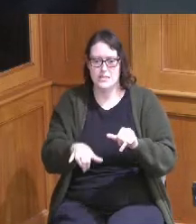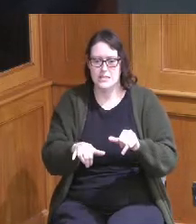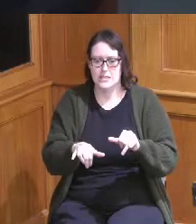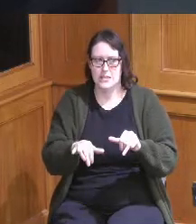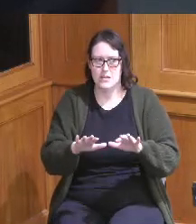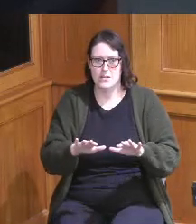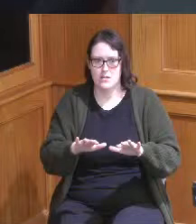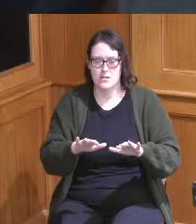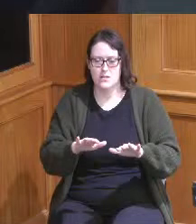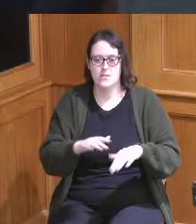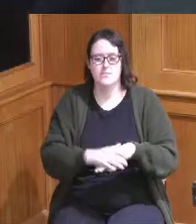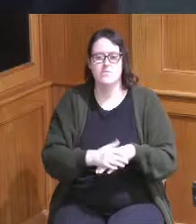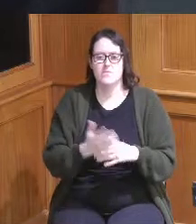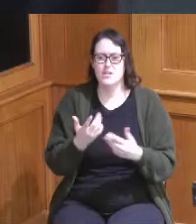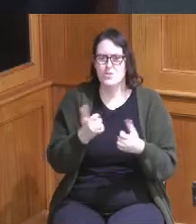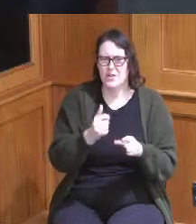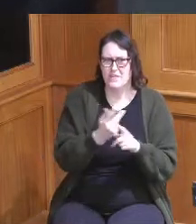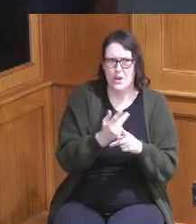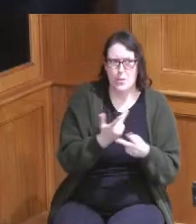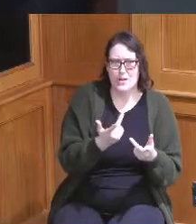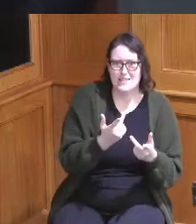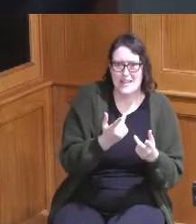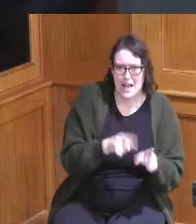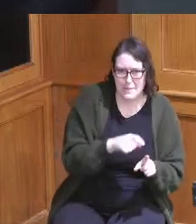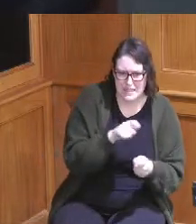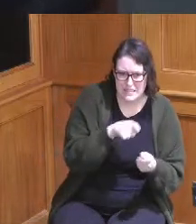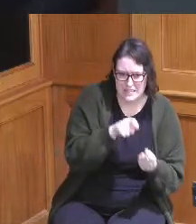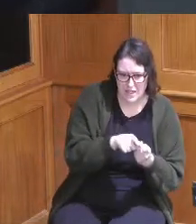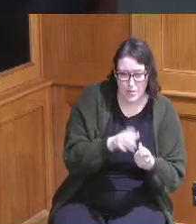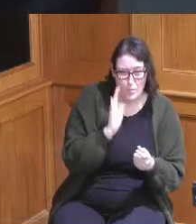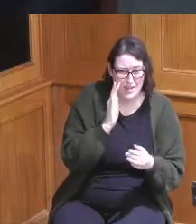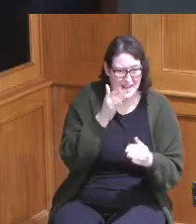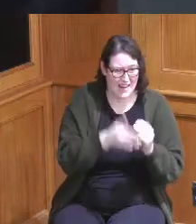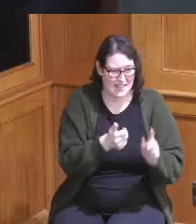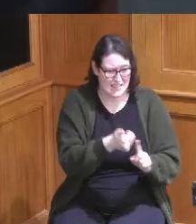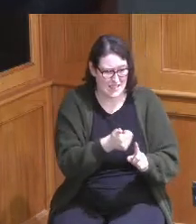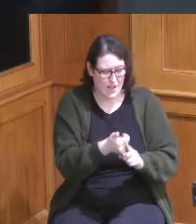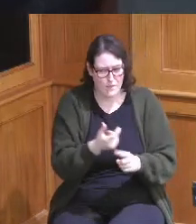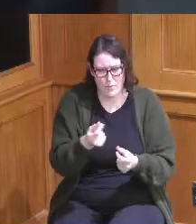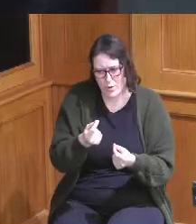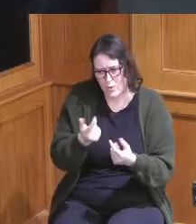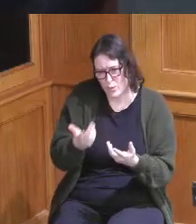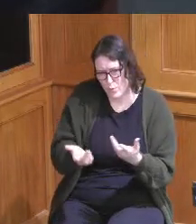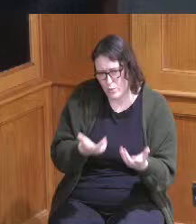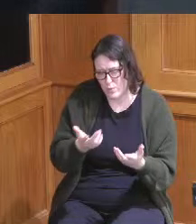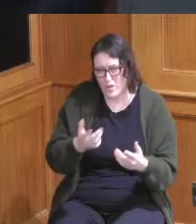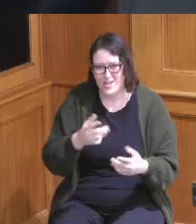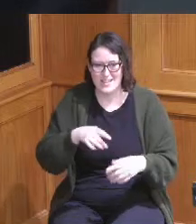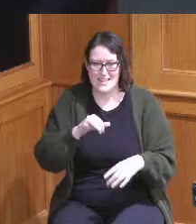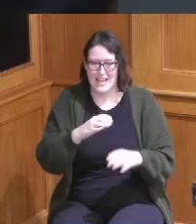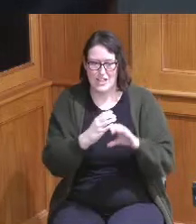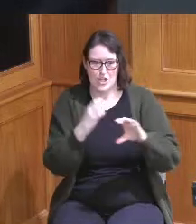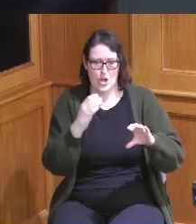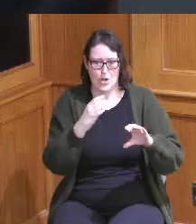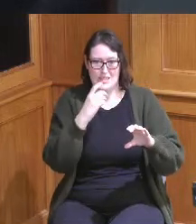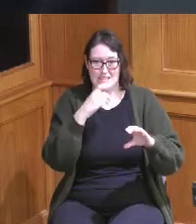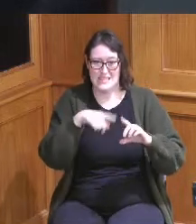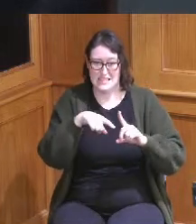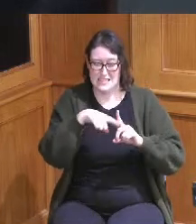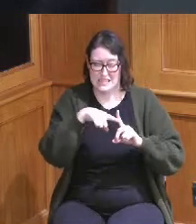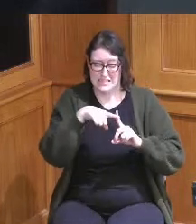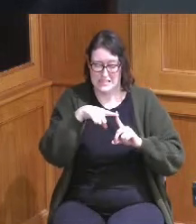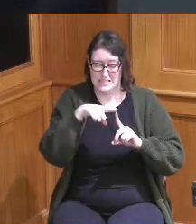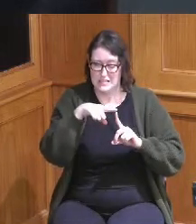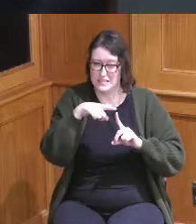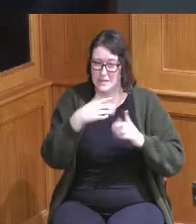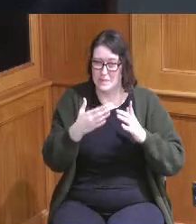figure out what exactly is going on, will it end, what do we need to do. When we realized that the temperature of the car was pretty high and that we